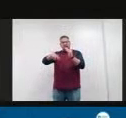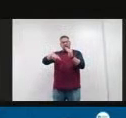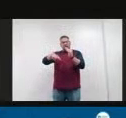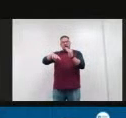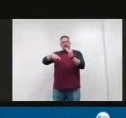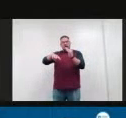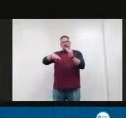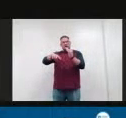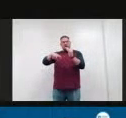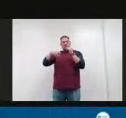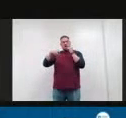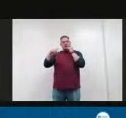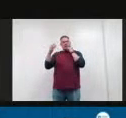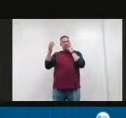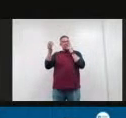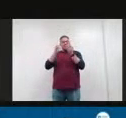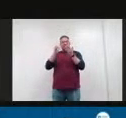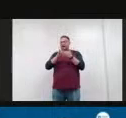what that vote meant